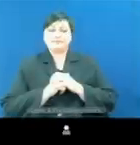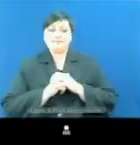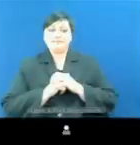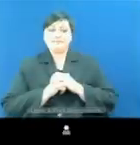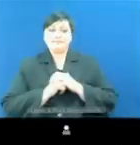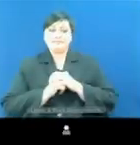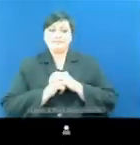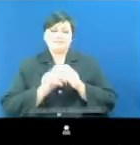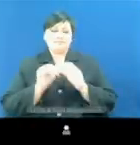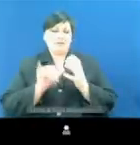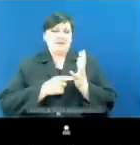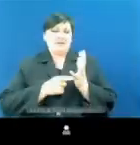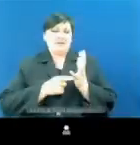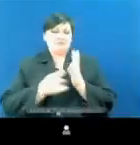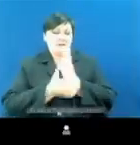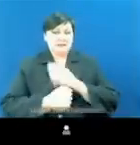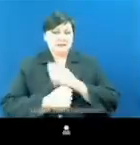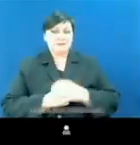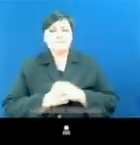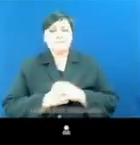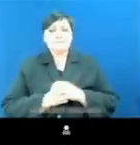competency.